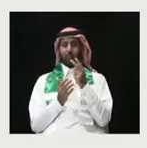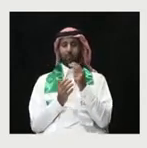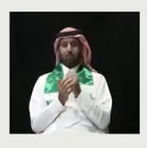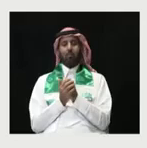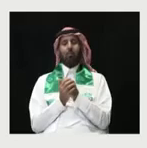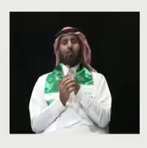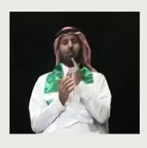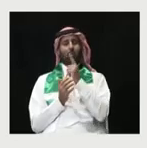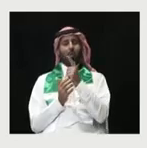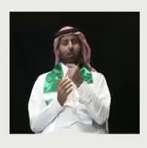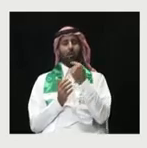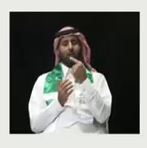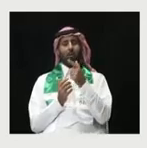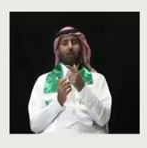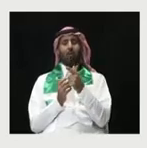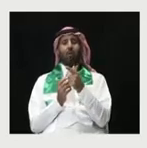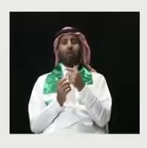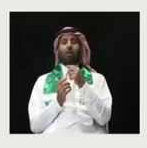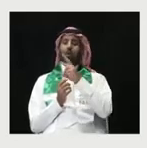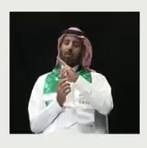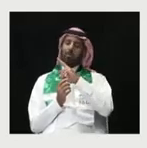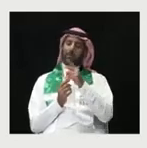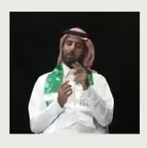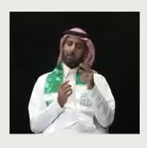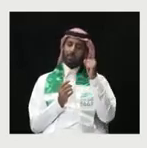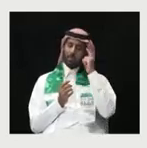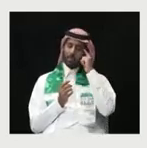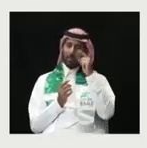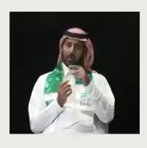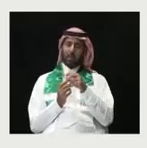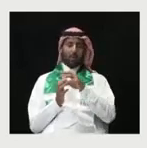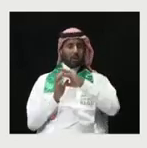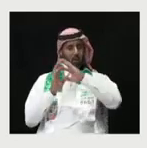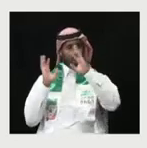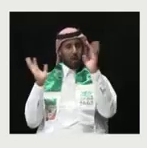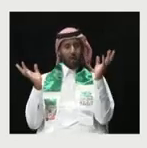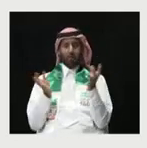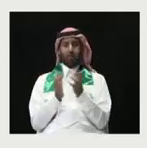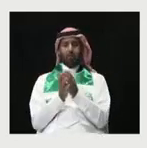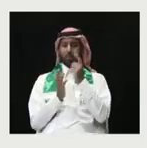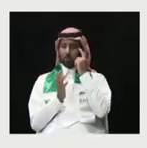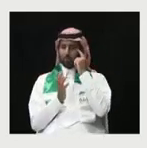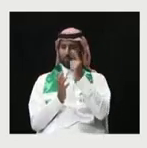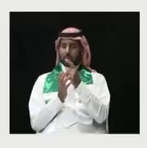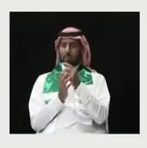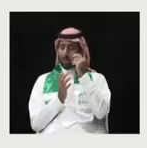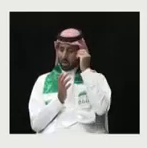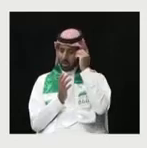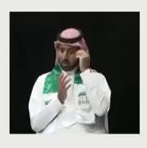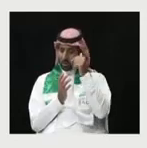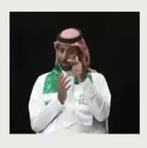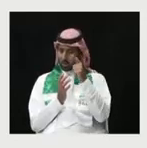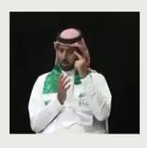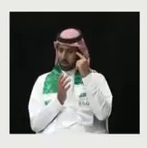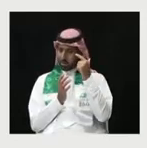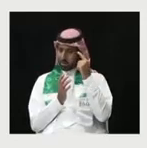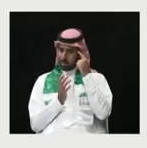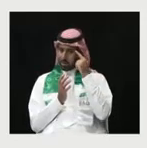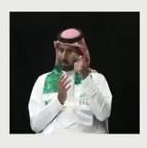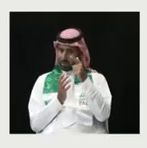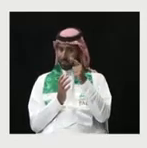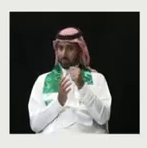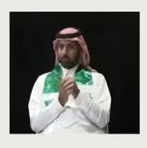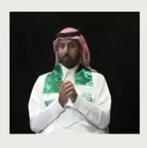to speak about changes that are around you, and these are, by the way, my suggestions. I believe that you